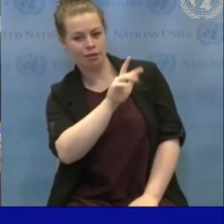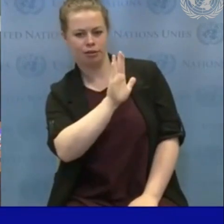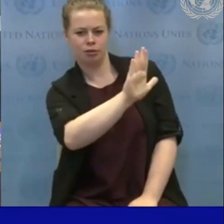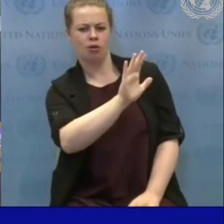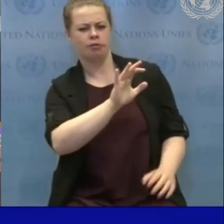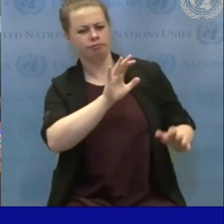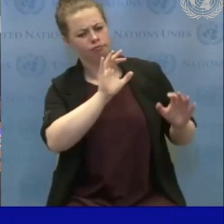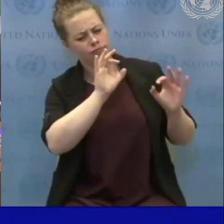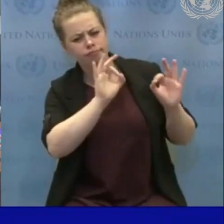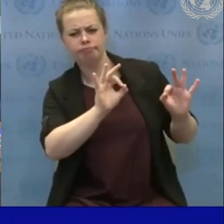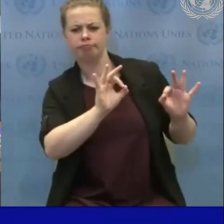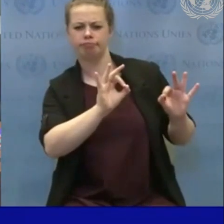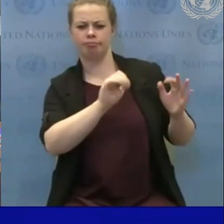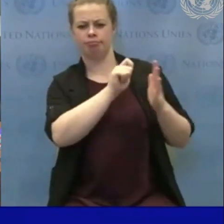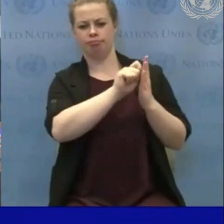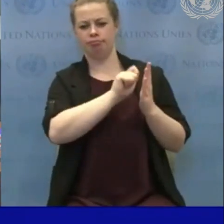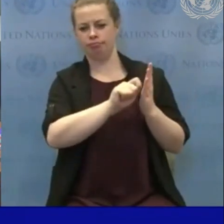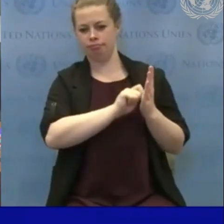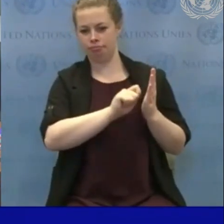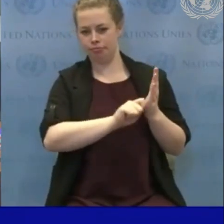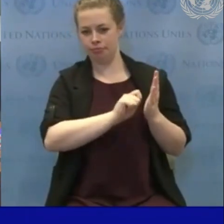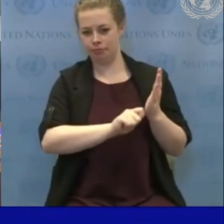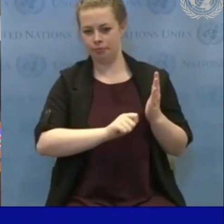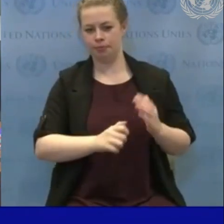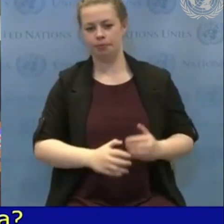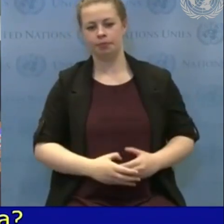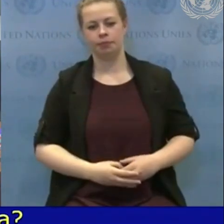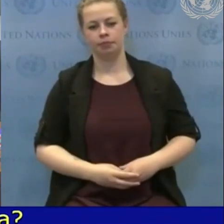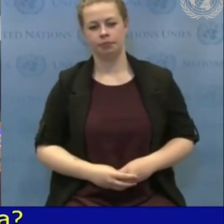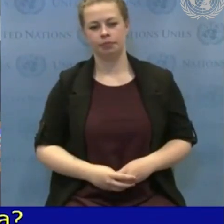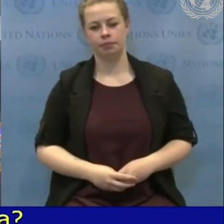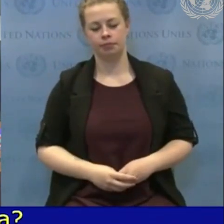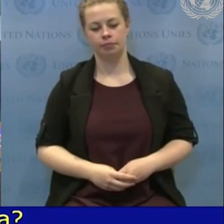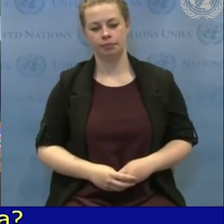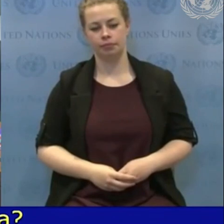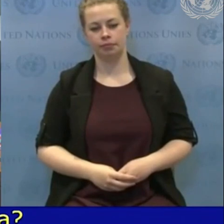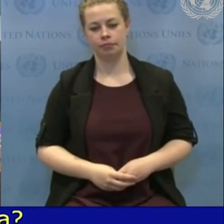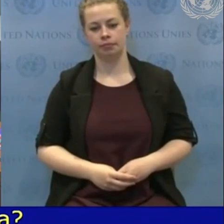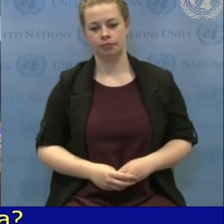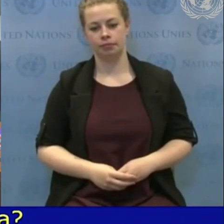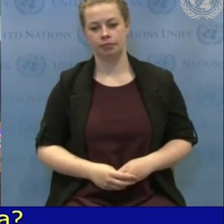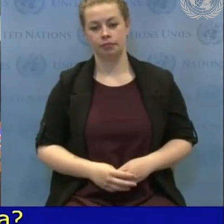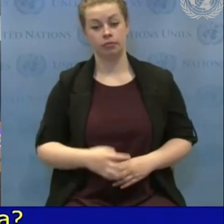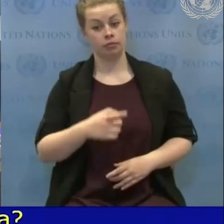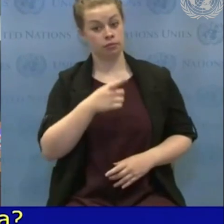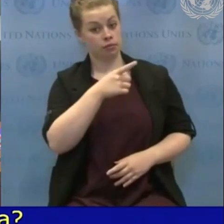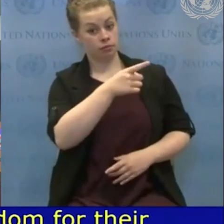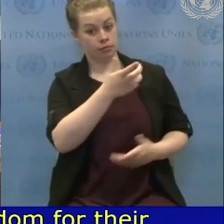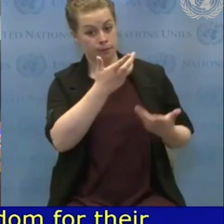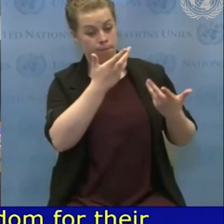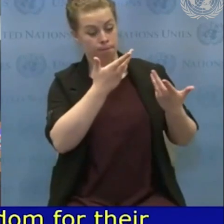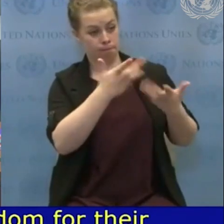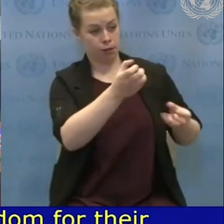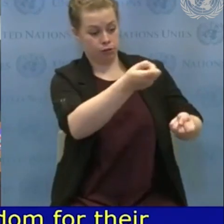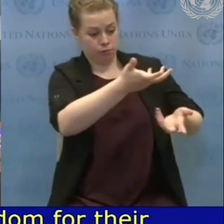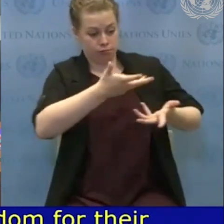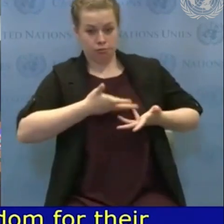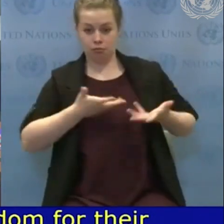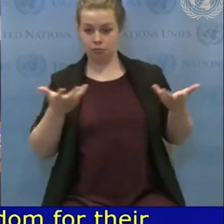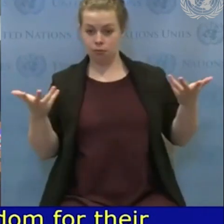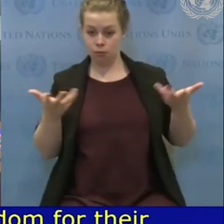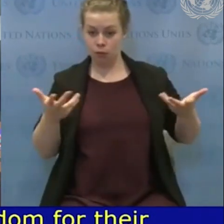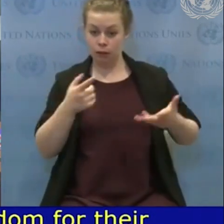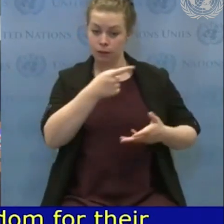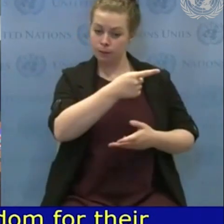report. I would like to ask, we just heard that UK is the first major economy to pass a